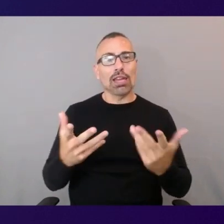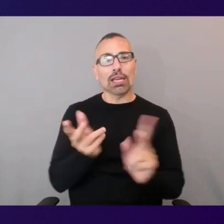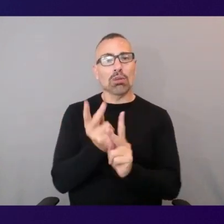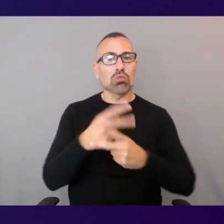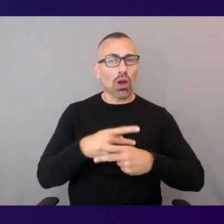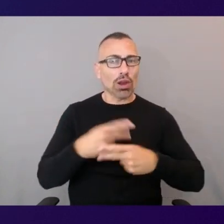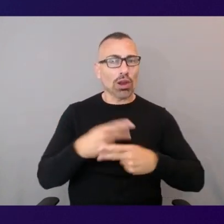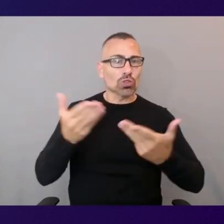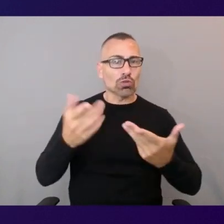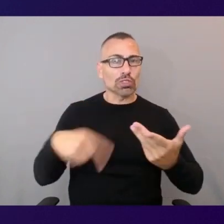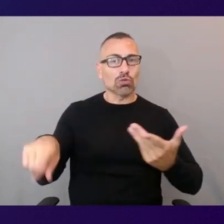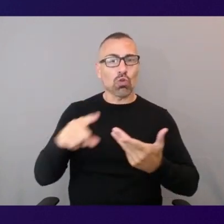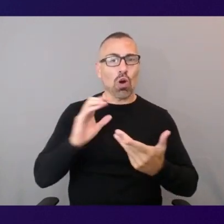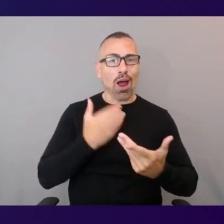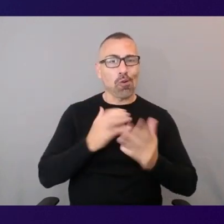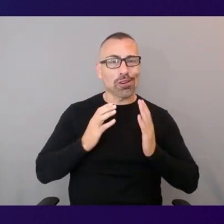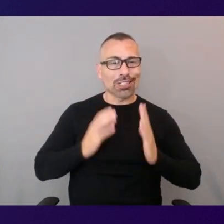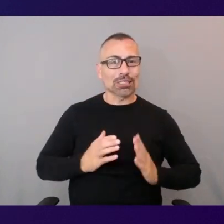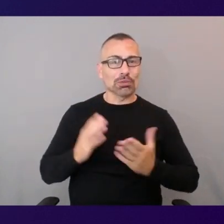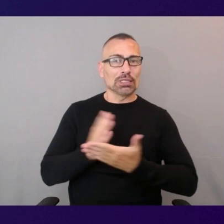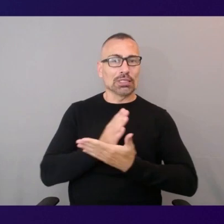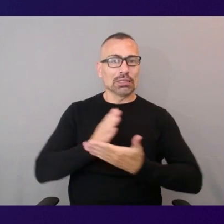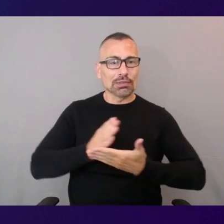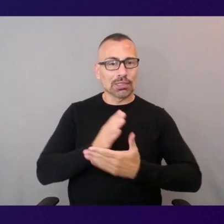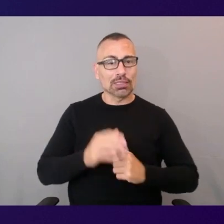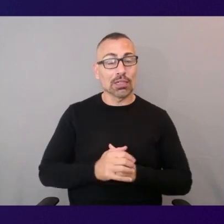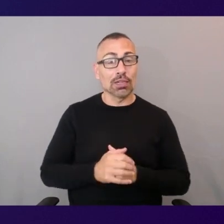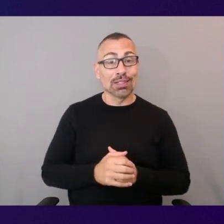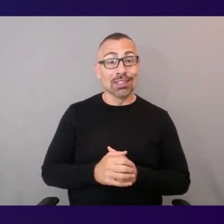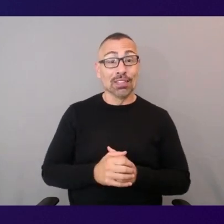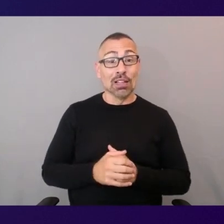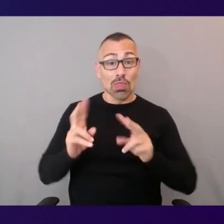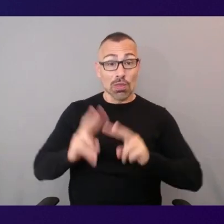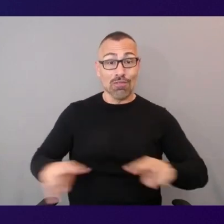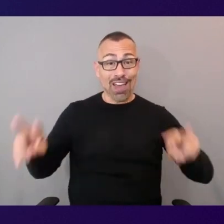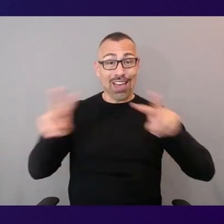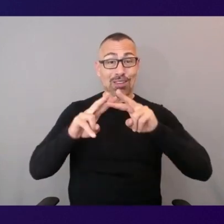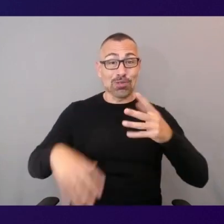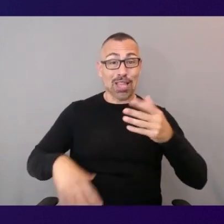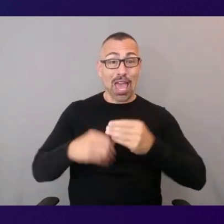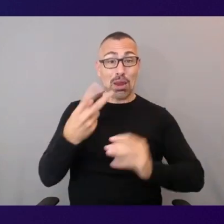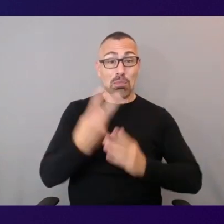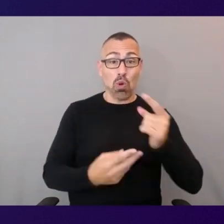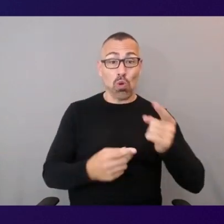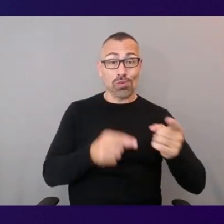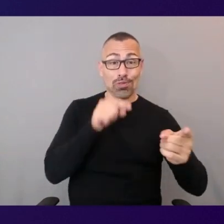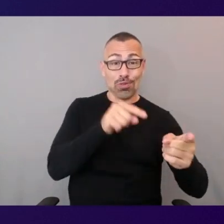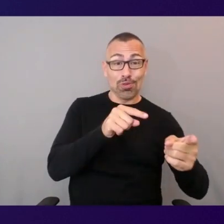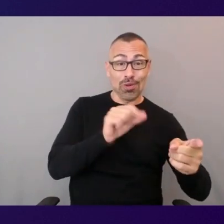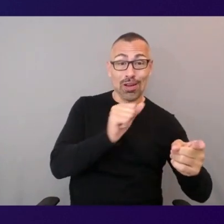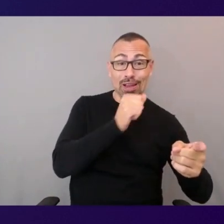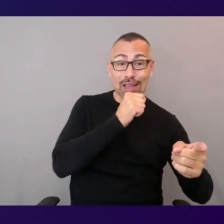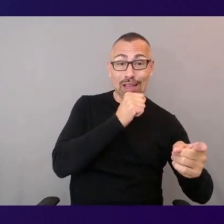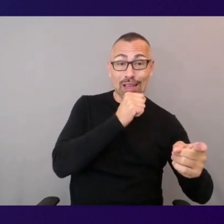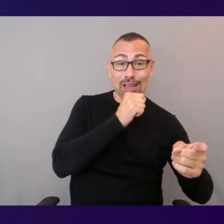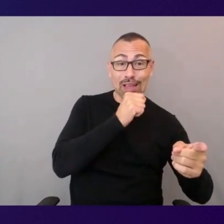our customers. Add value on both sides. This is going to be awesome. Yeah. Now spoilers too. So cover your ears if you don't want